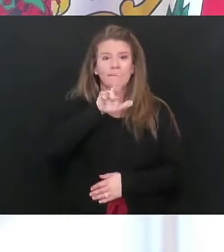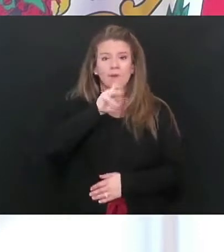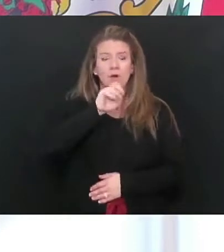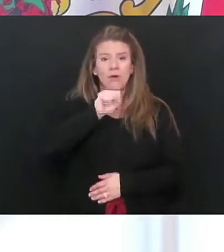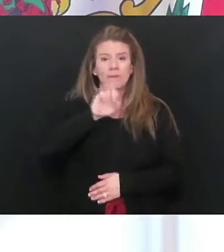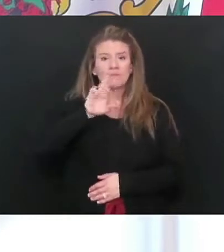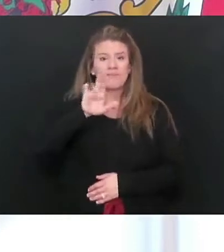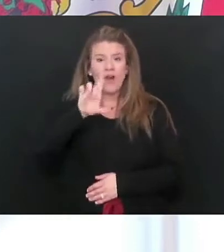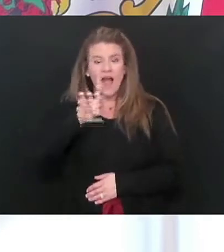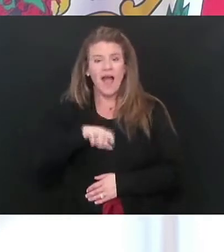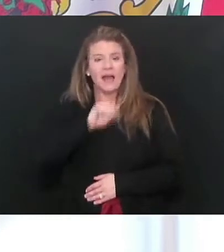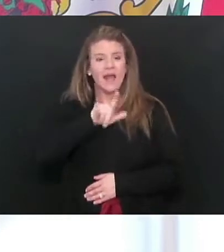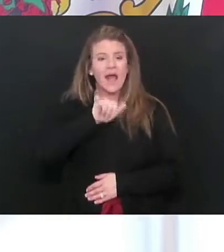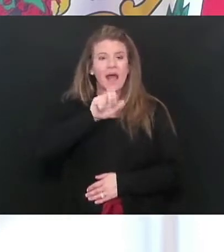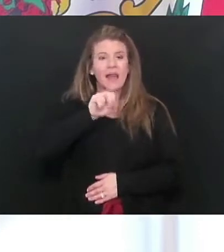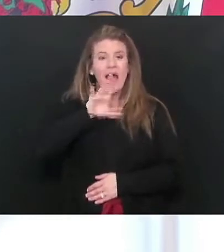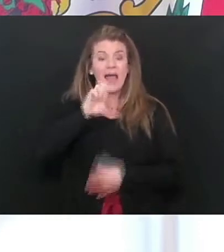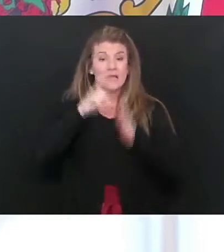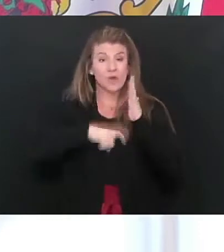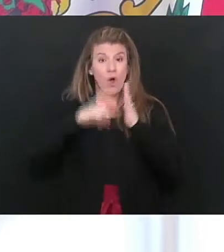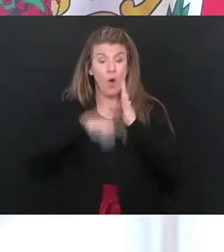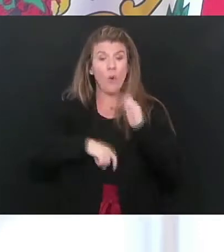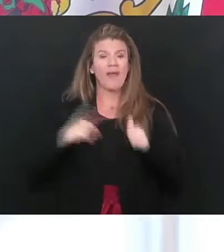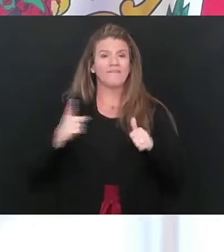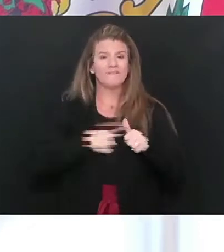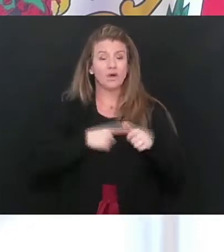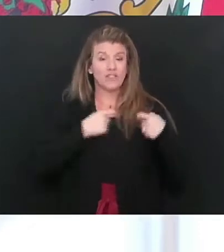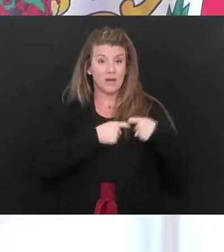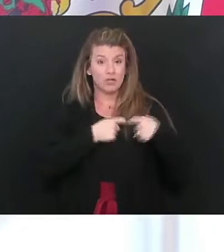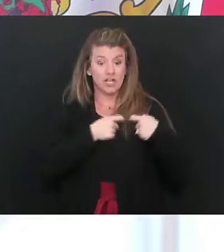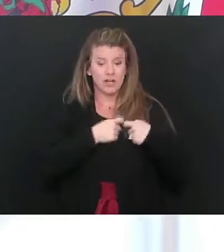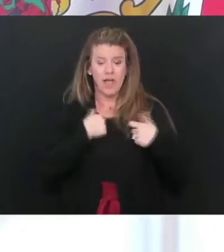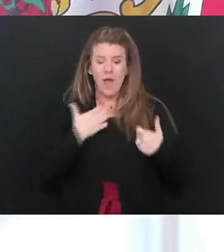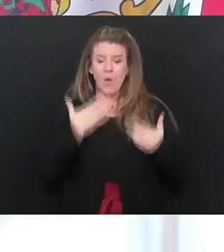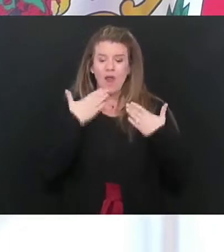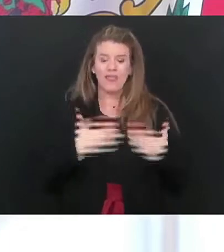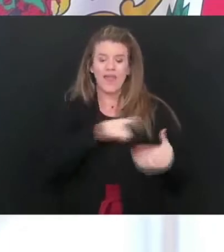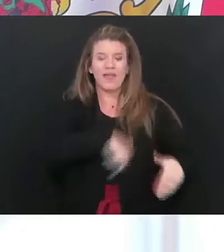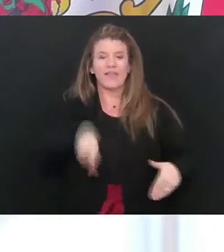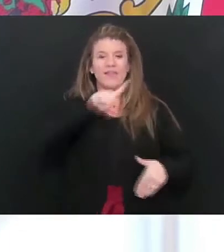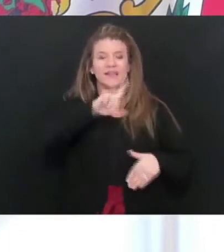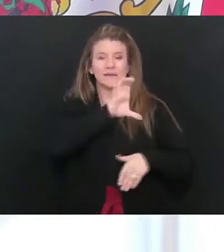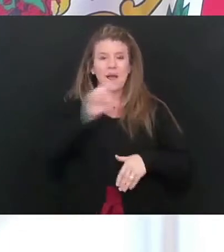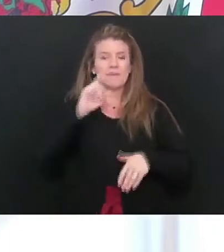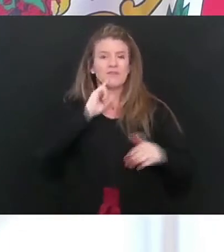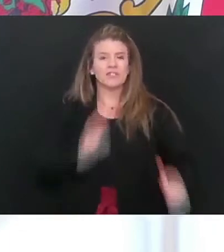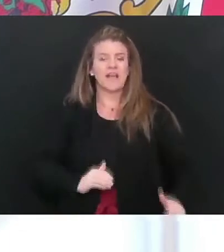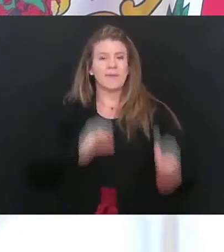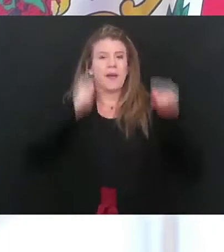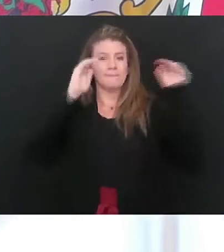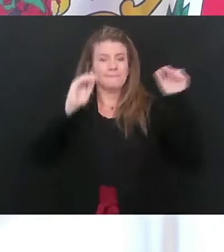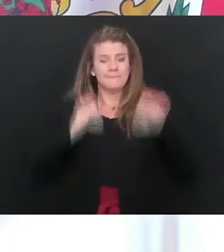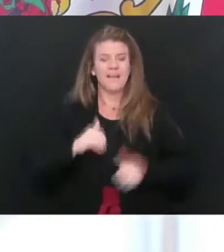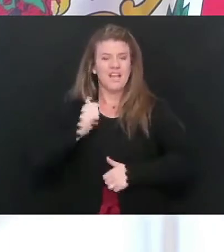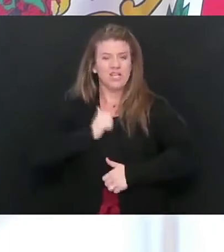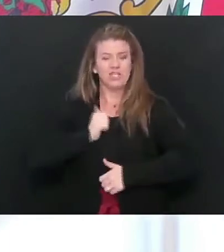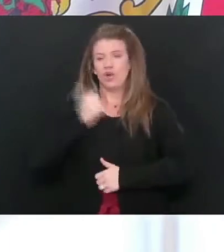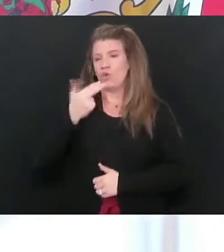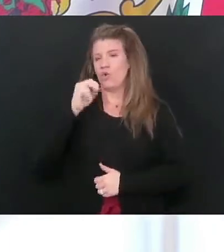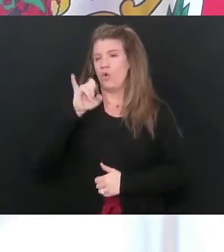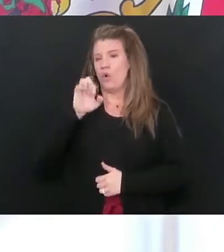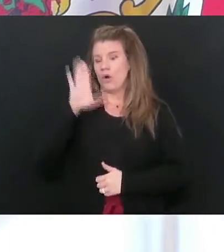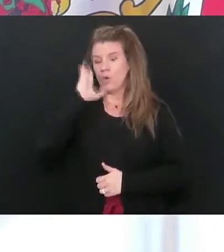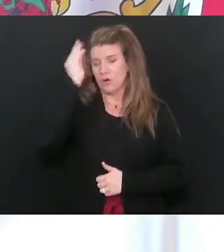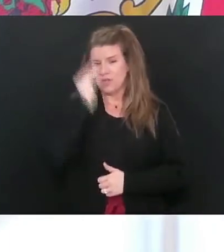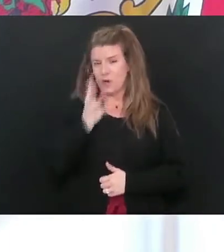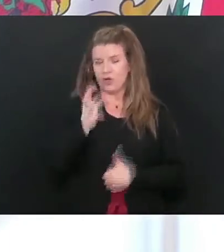First Energy. And I want to thank these great businesses for stepping up and working with us and everything. And General Hoyer will tell you more about this